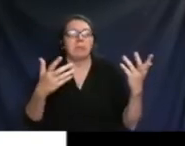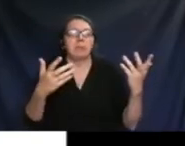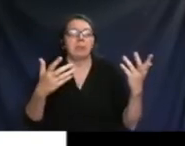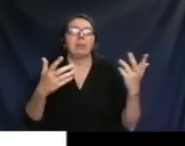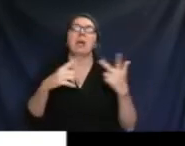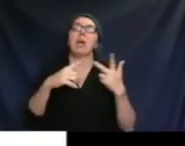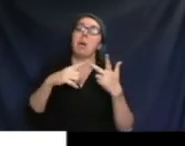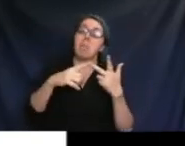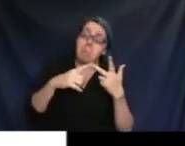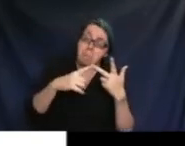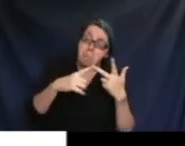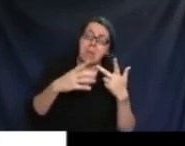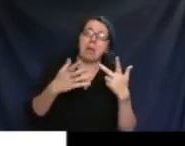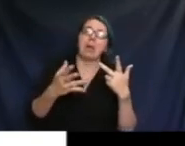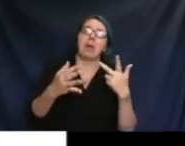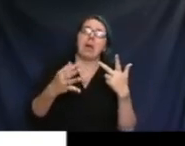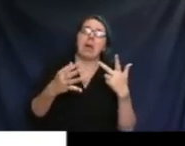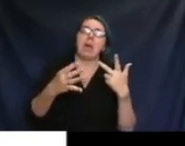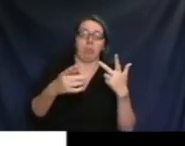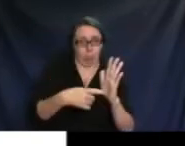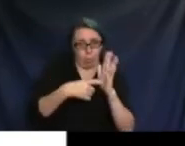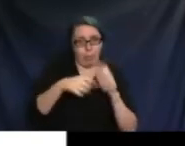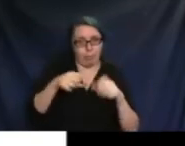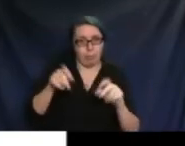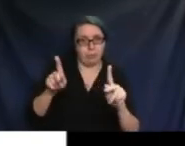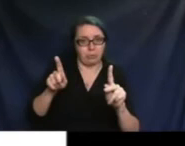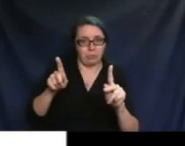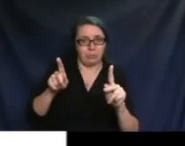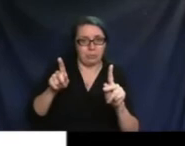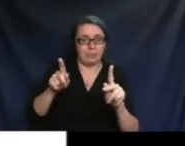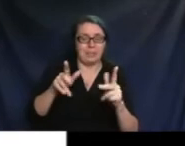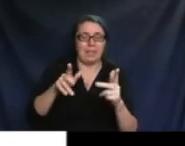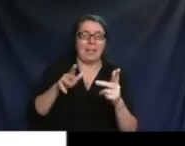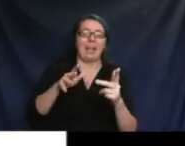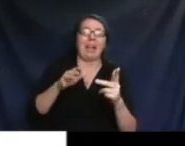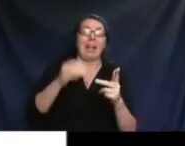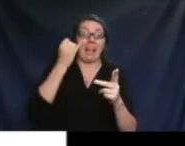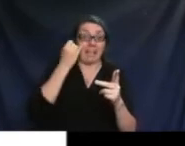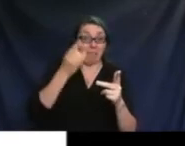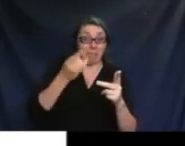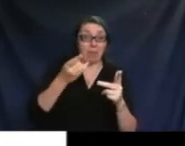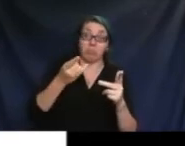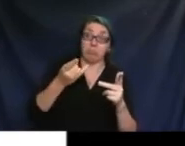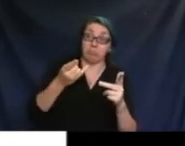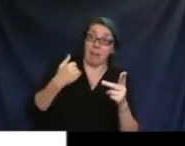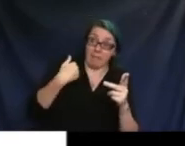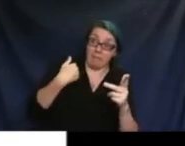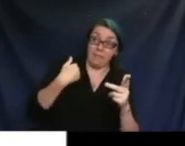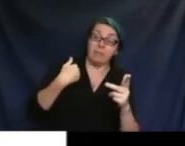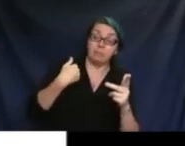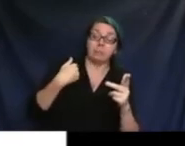permission or whatever required of the owner of that site.